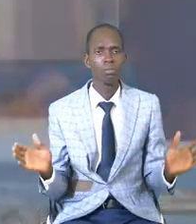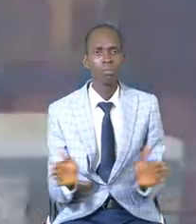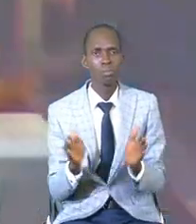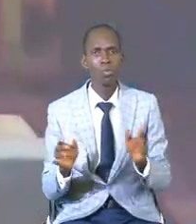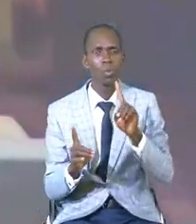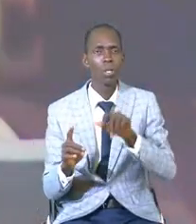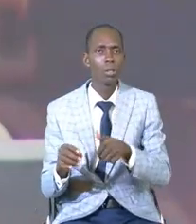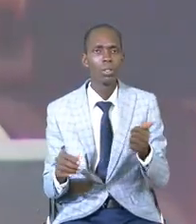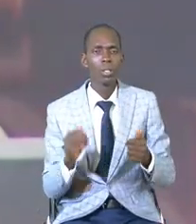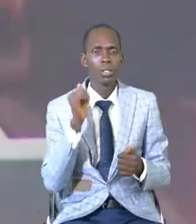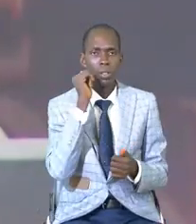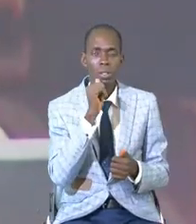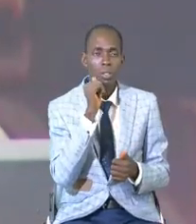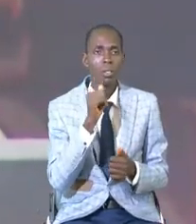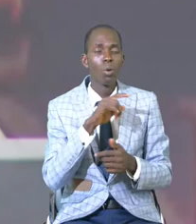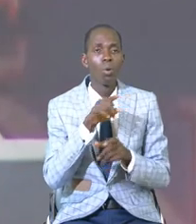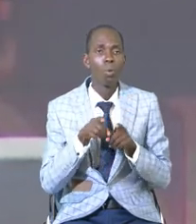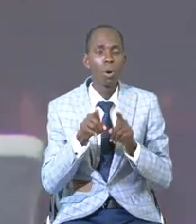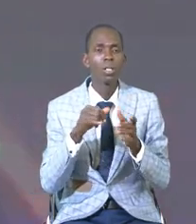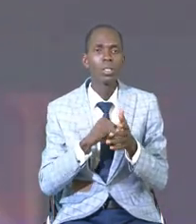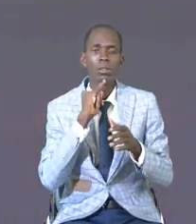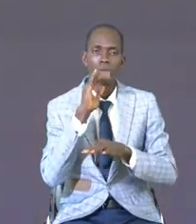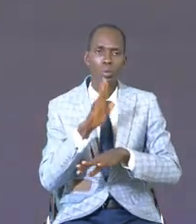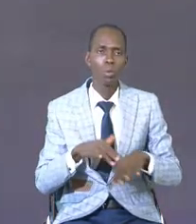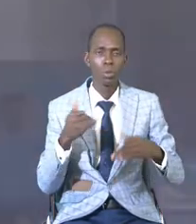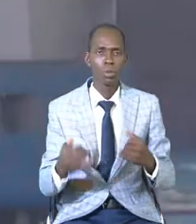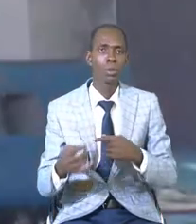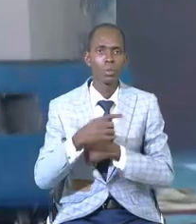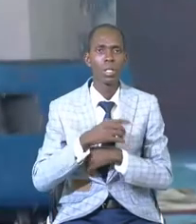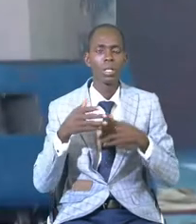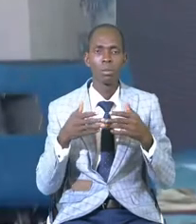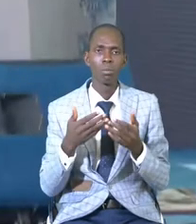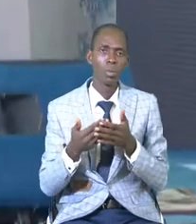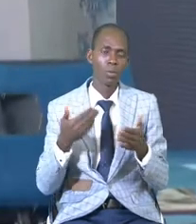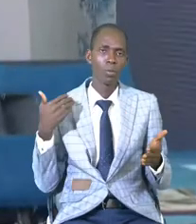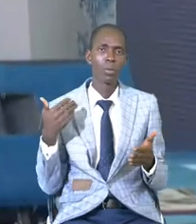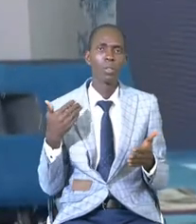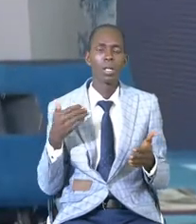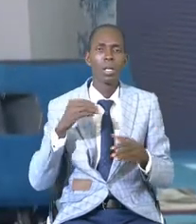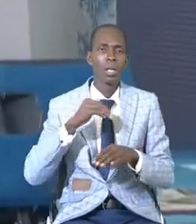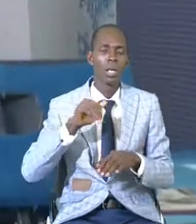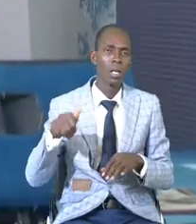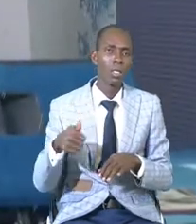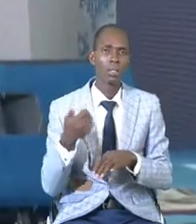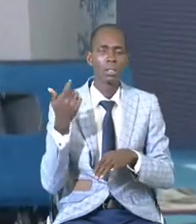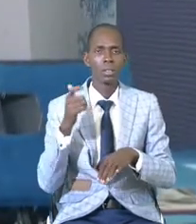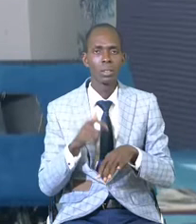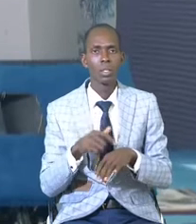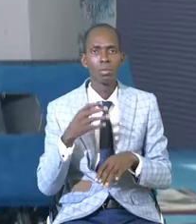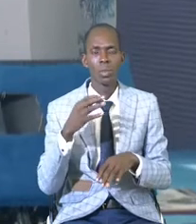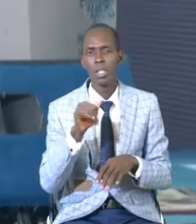daily while it is called today, lest at any time any of you should